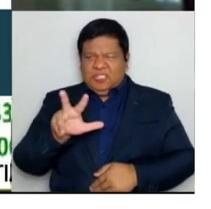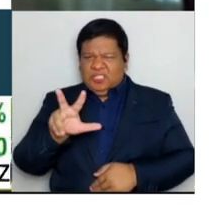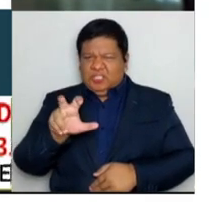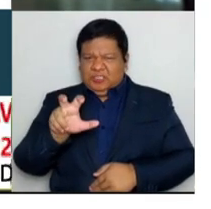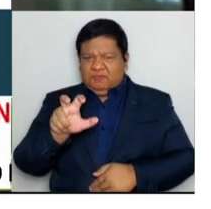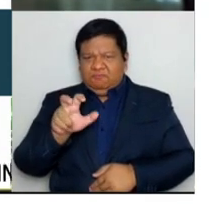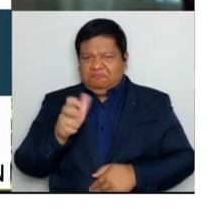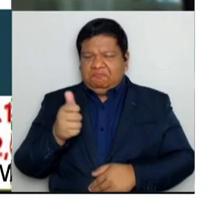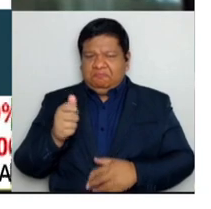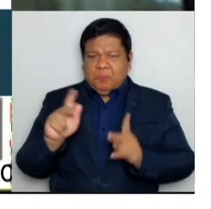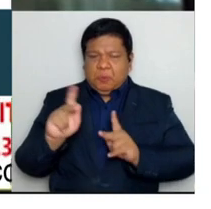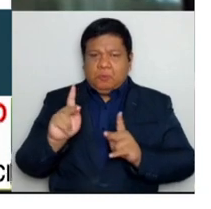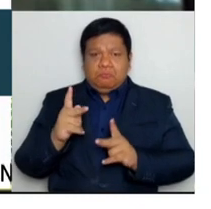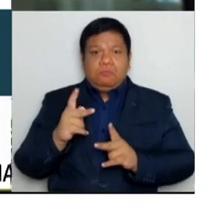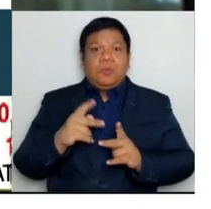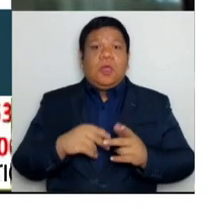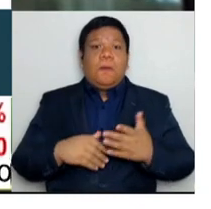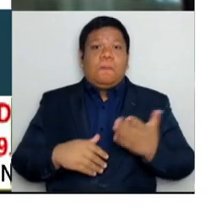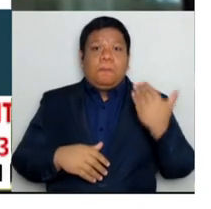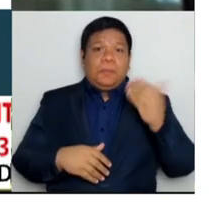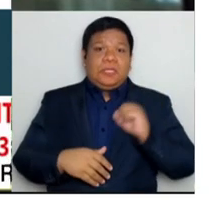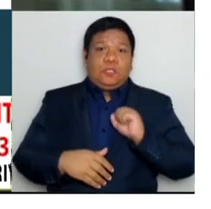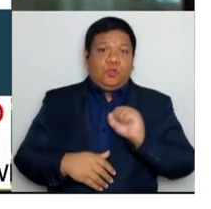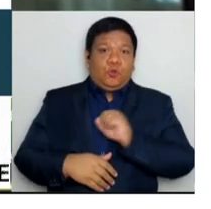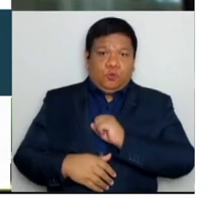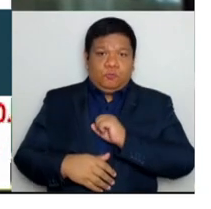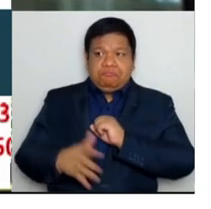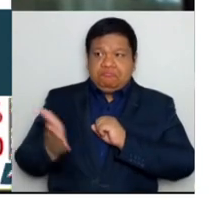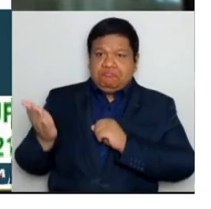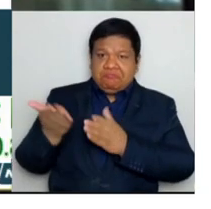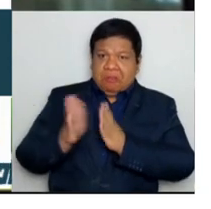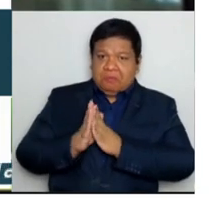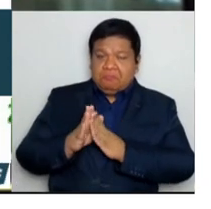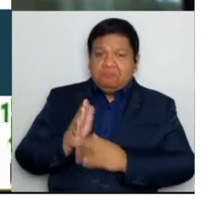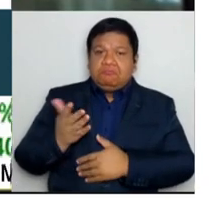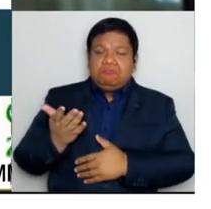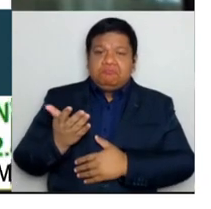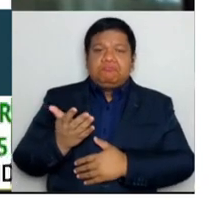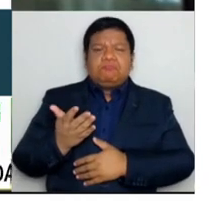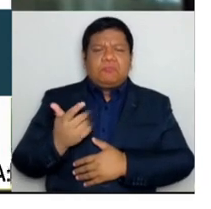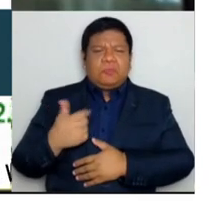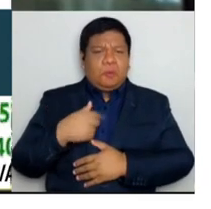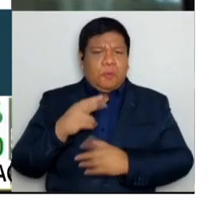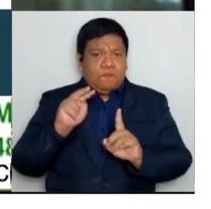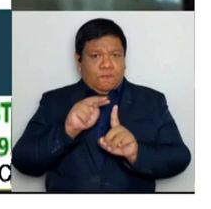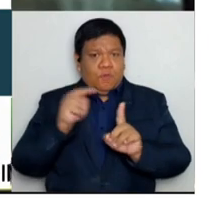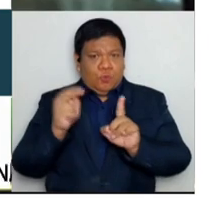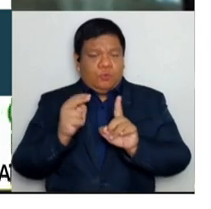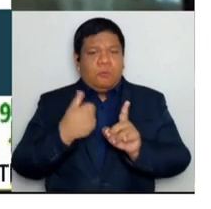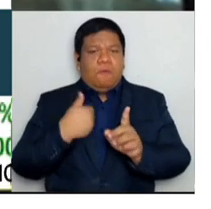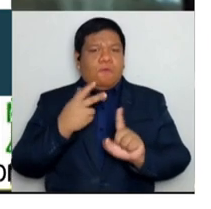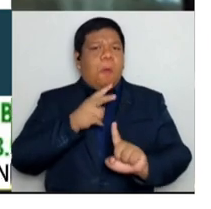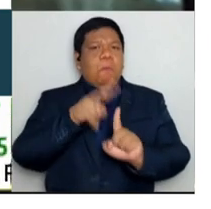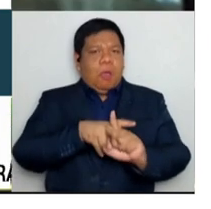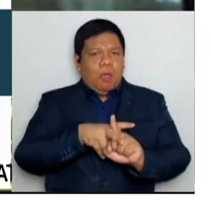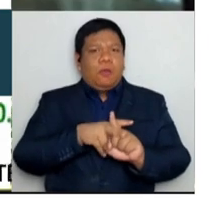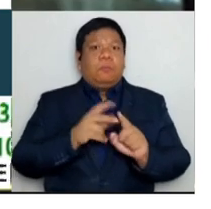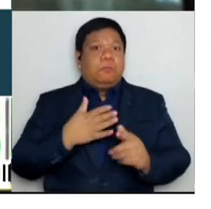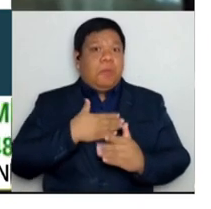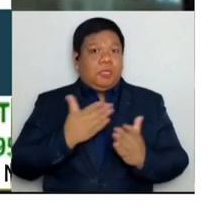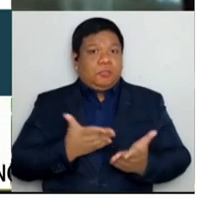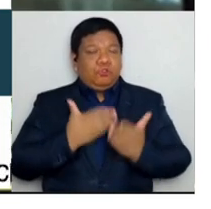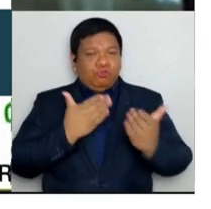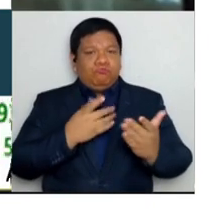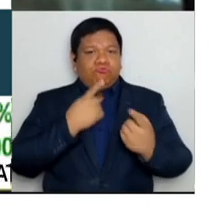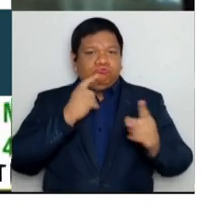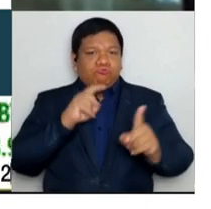asked as a former senator in my term, my views were actually implemented, my suggestions.